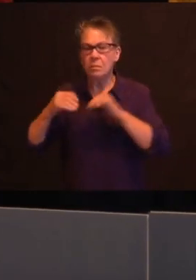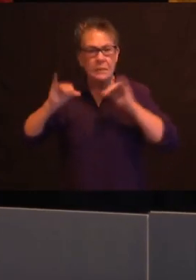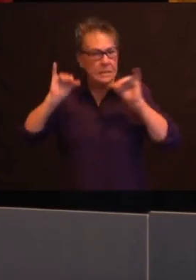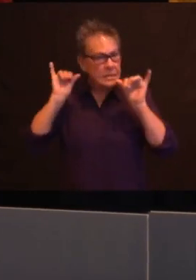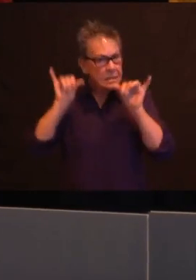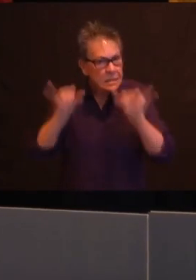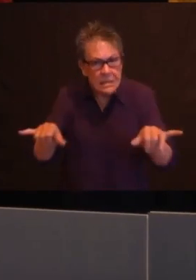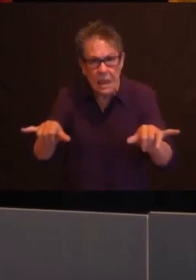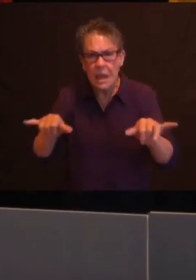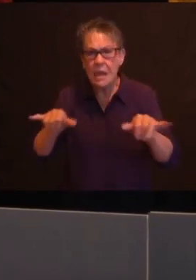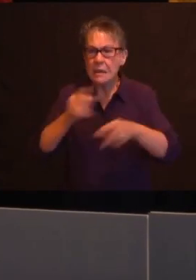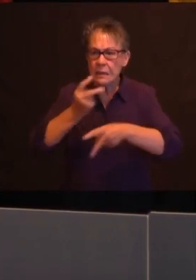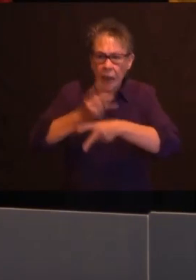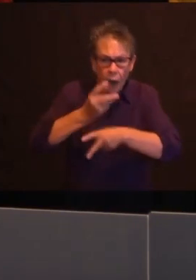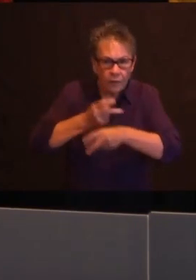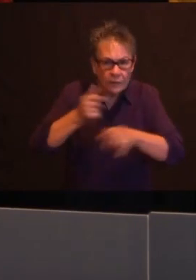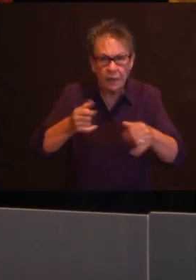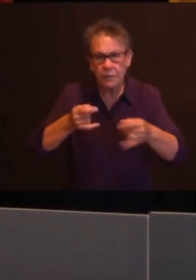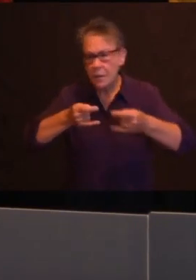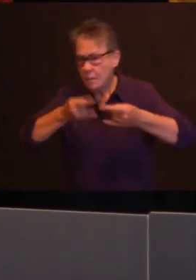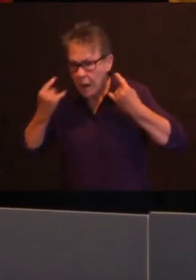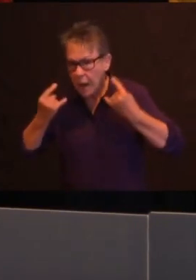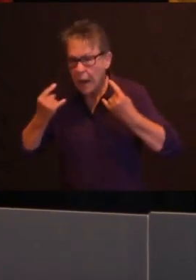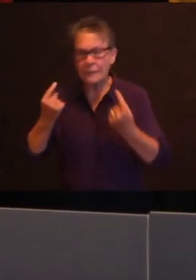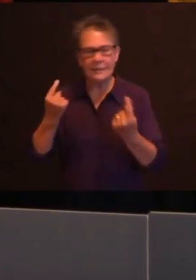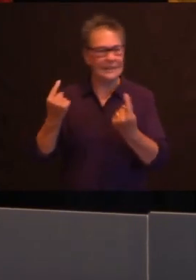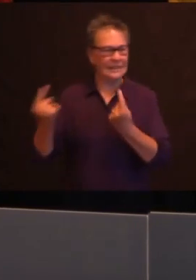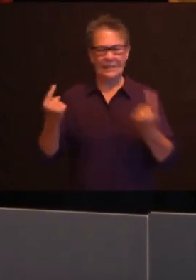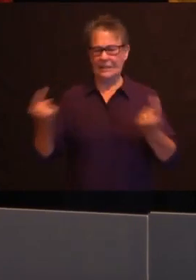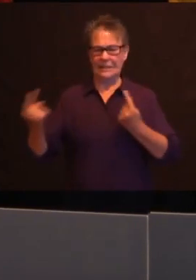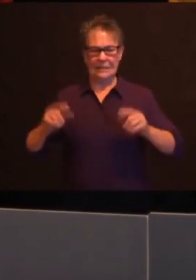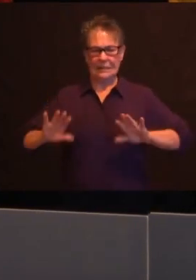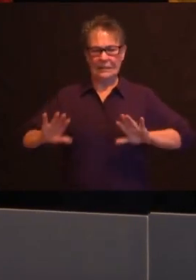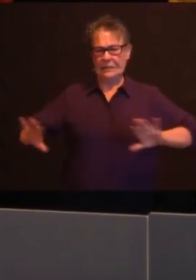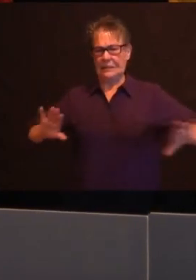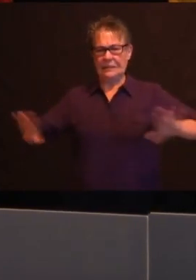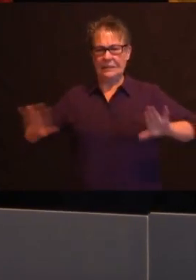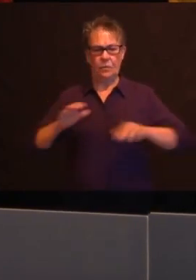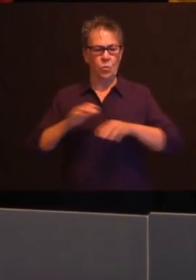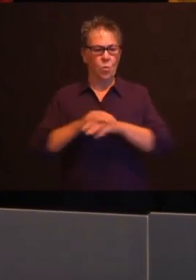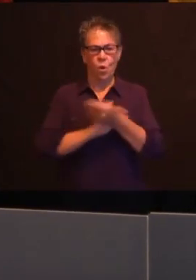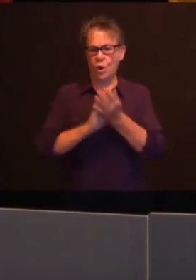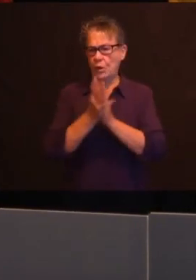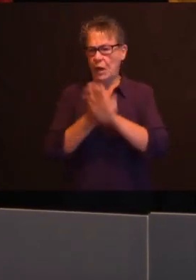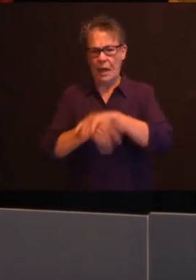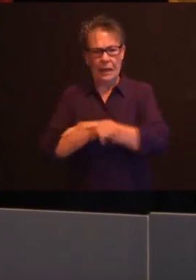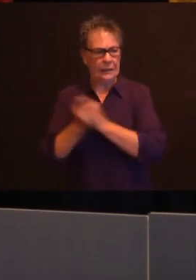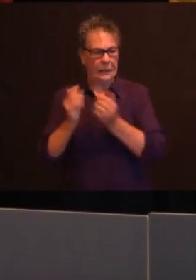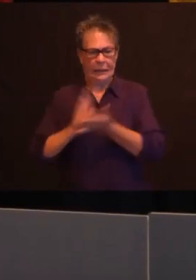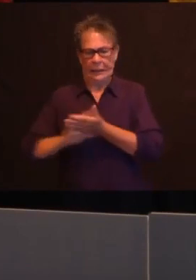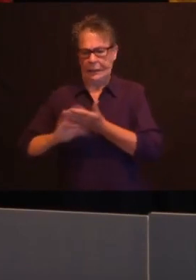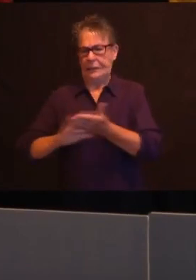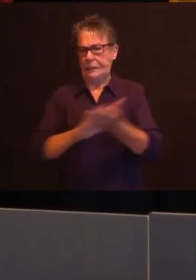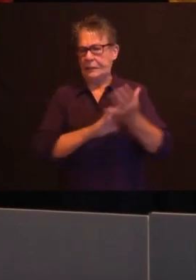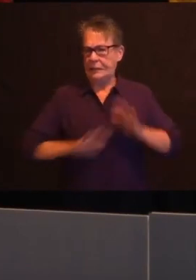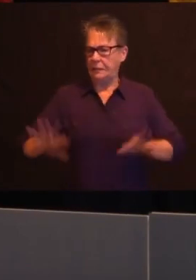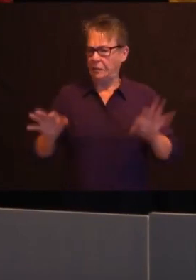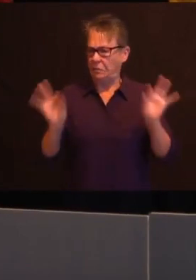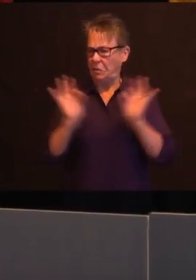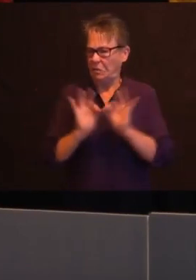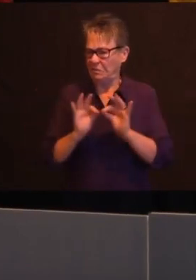with keeping social distancing, with washing our hands. So again, we can't